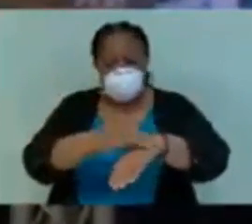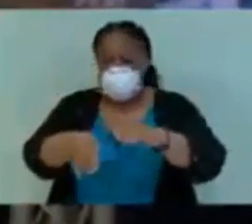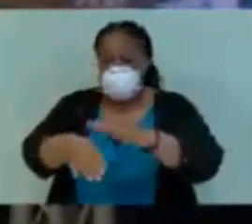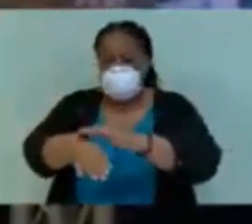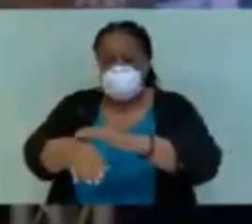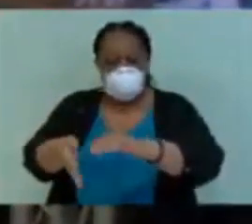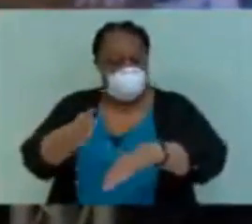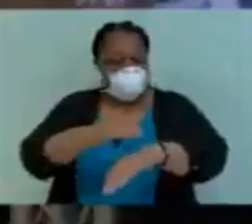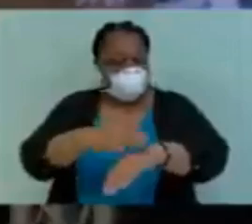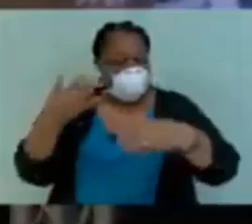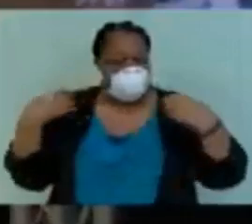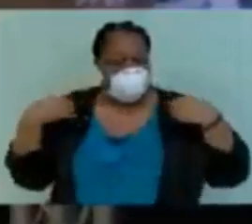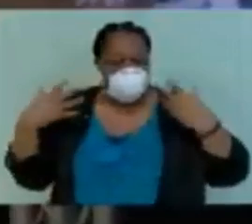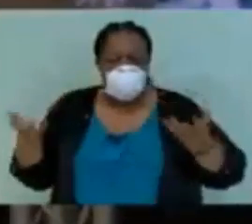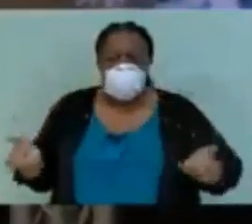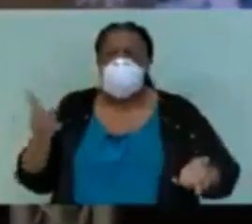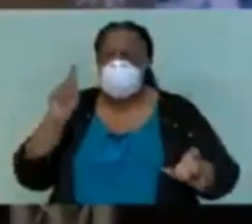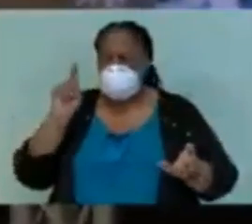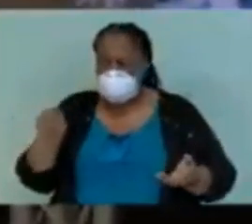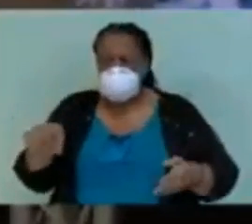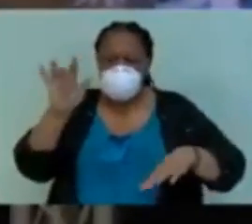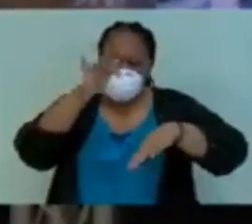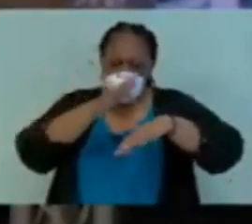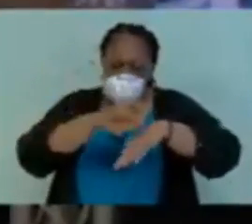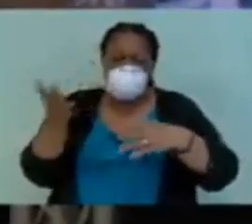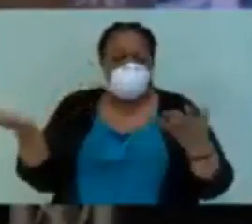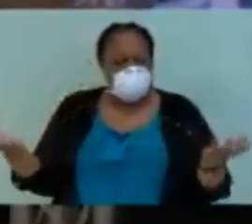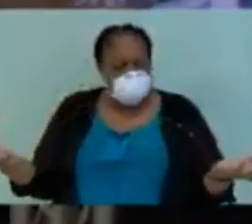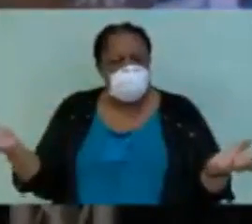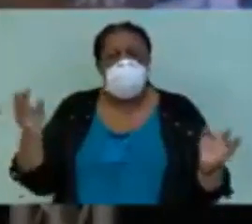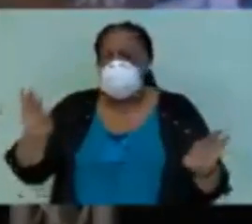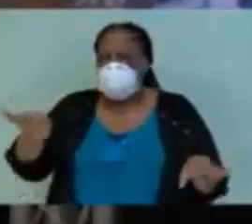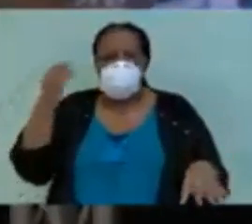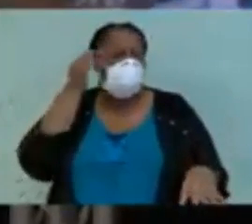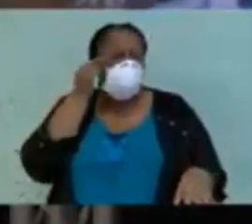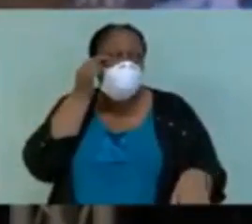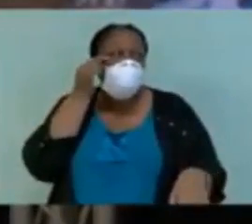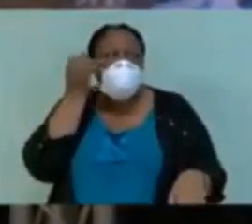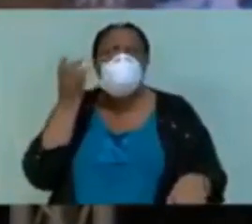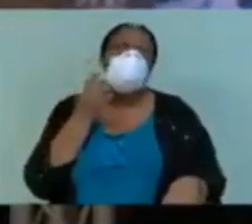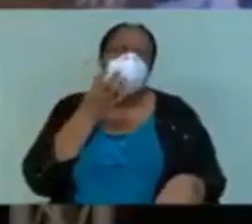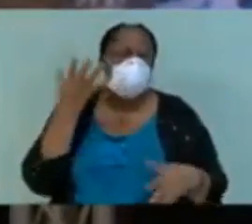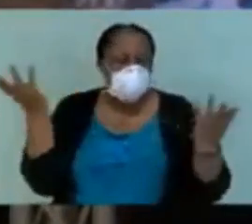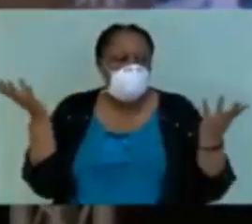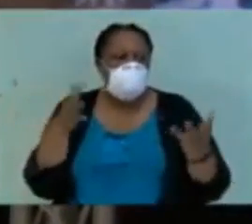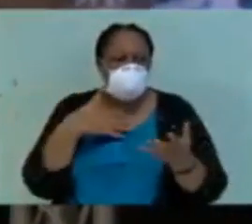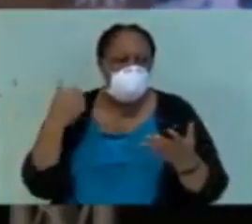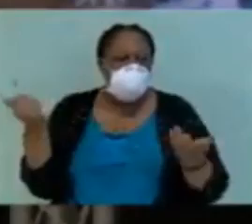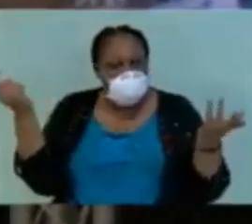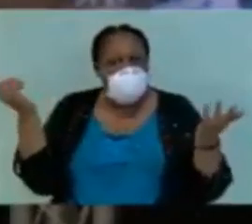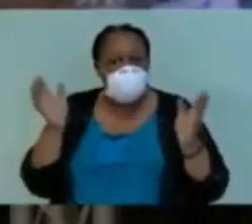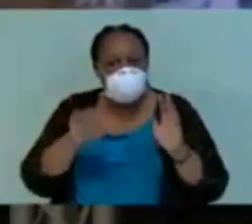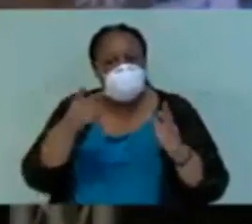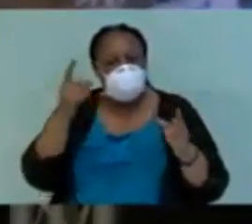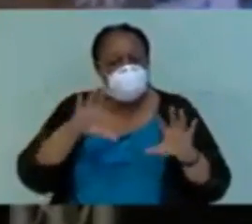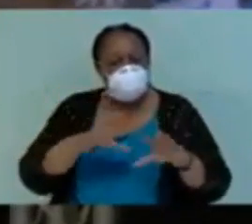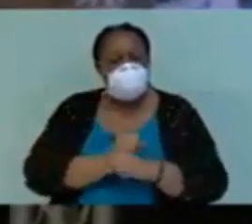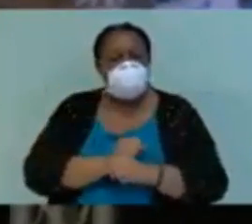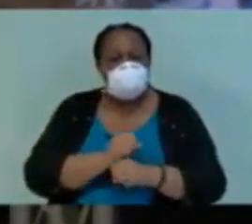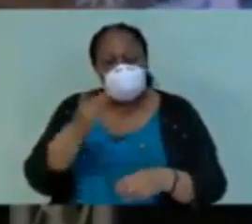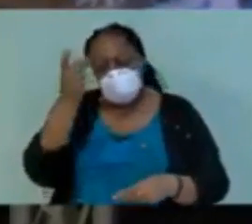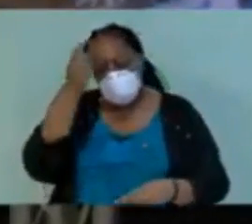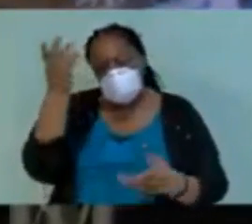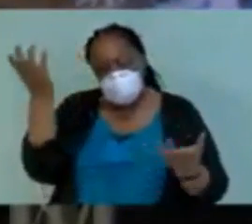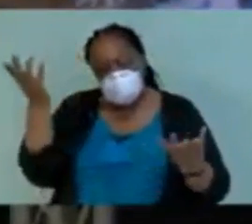them. Because the droplets from that person doesn't necessarily have to go directly into your nose or mouth. It can